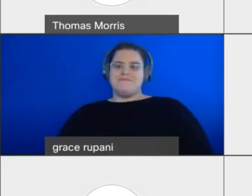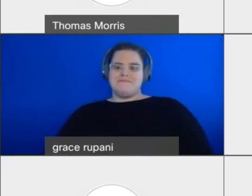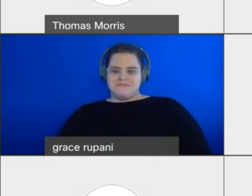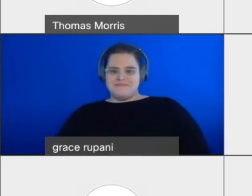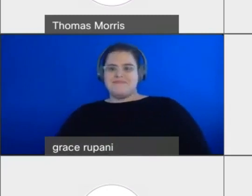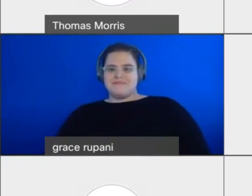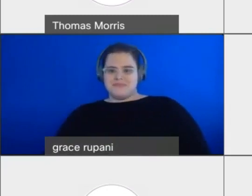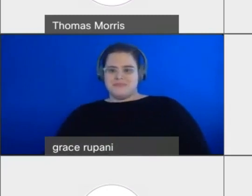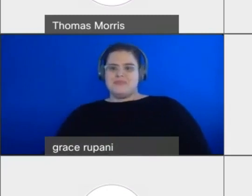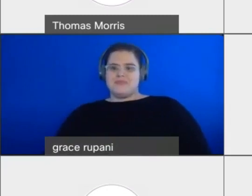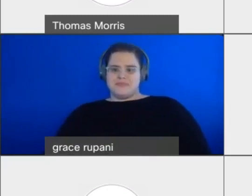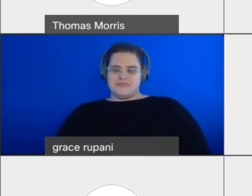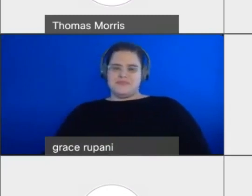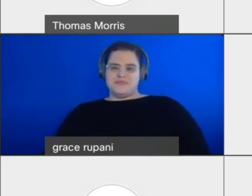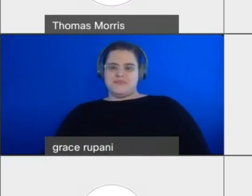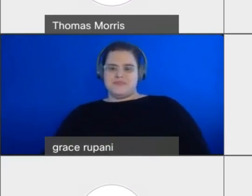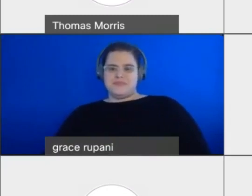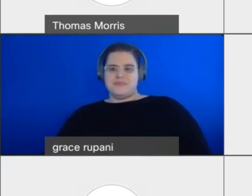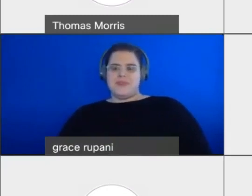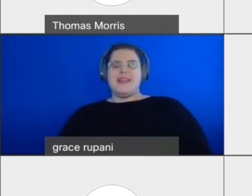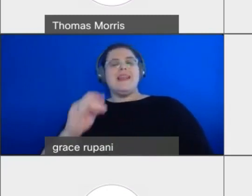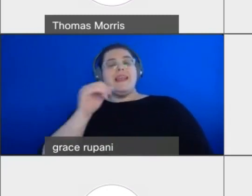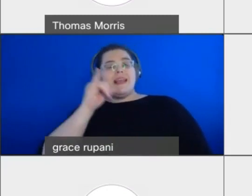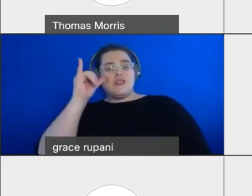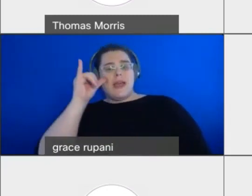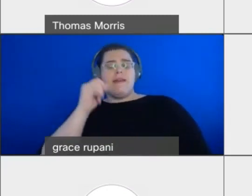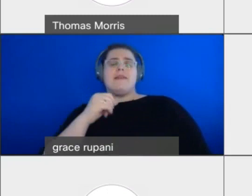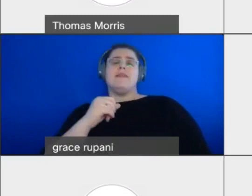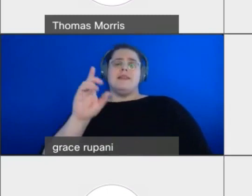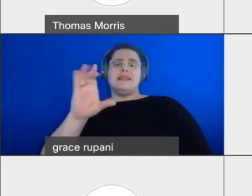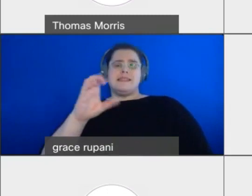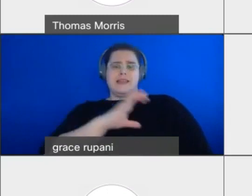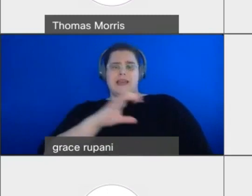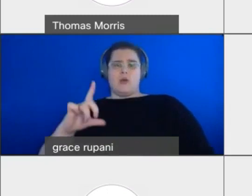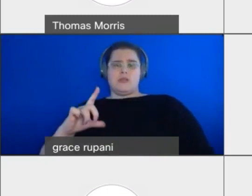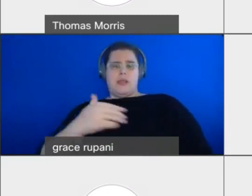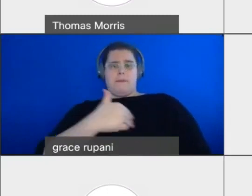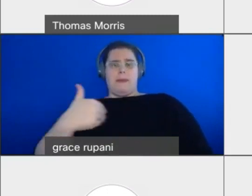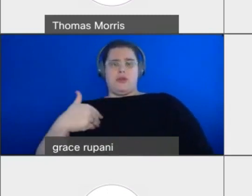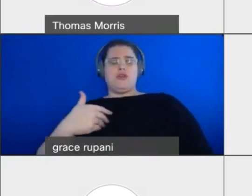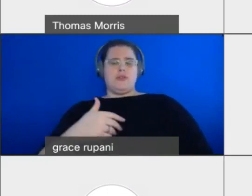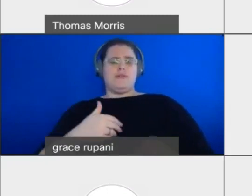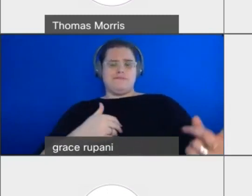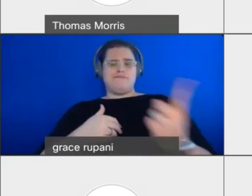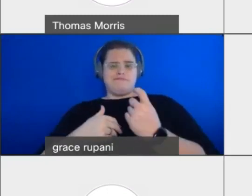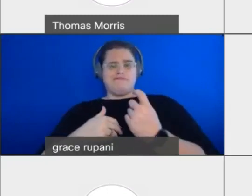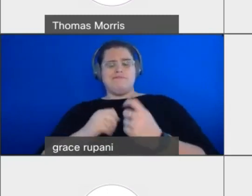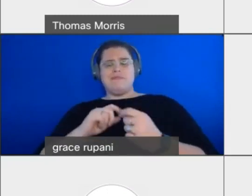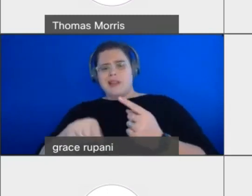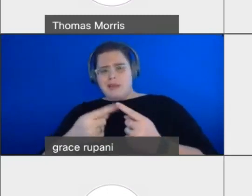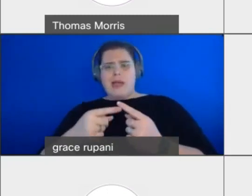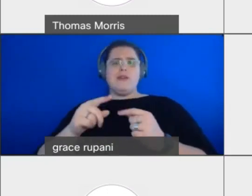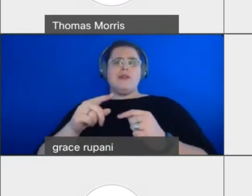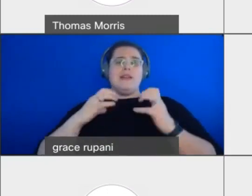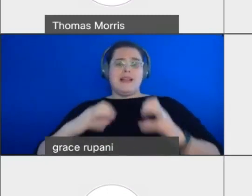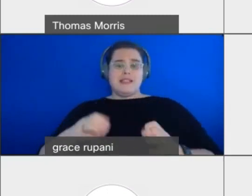an important question the council member had yesterday was, she had a question about our customer service line and that we